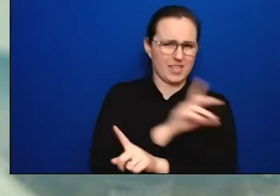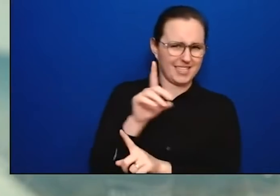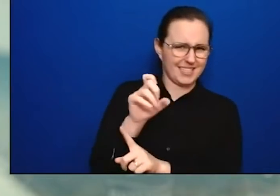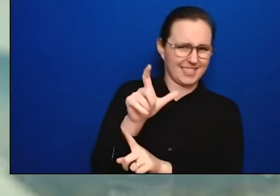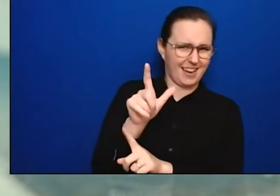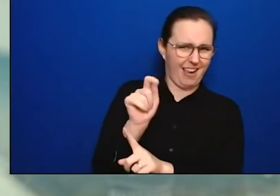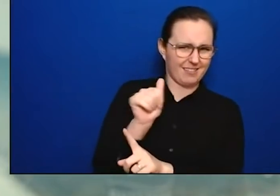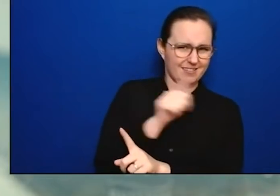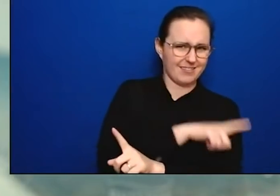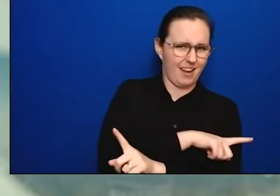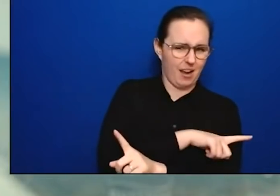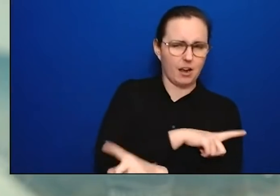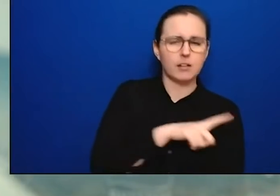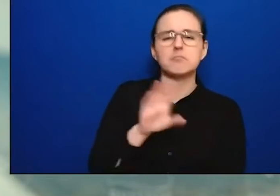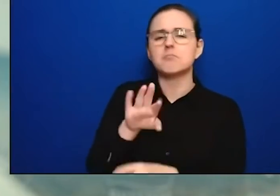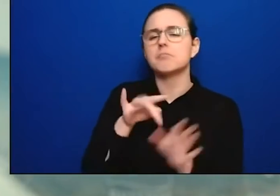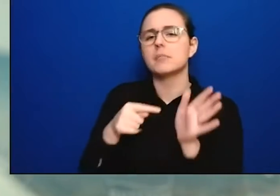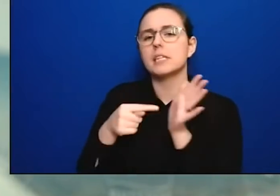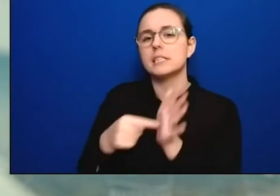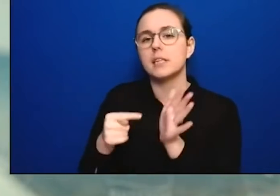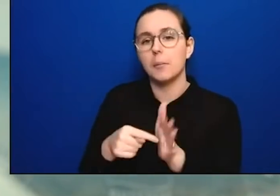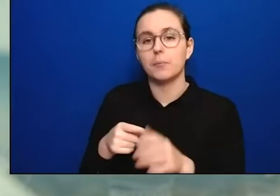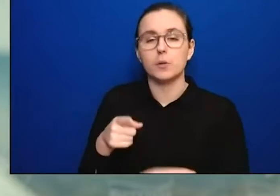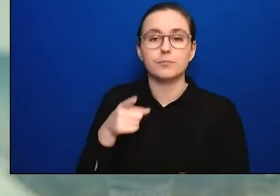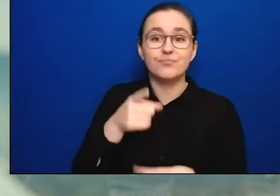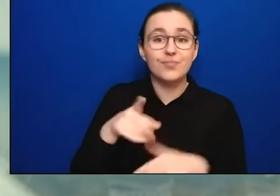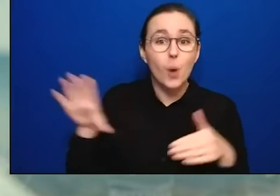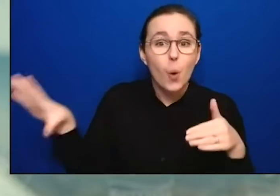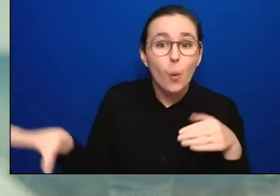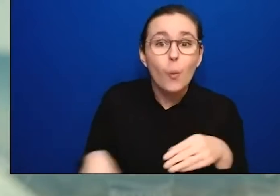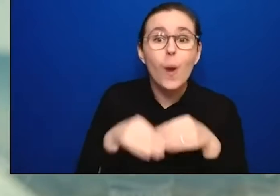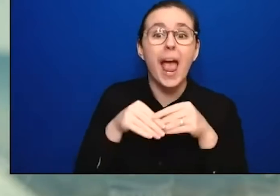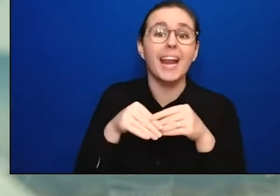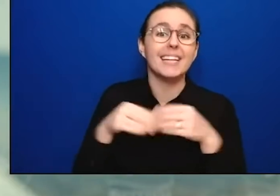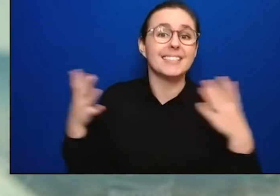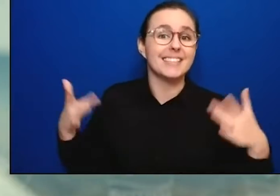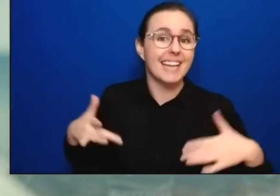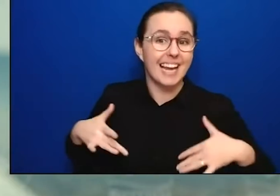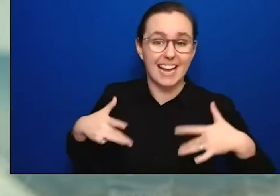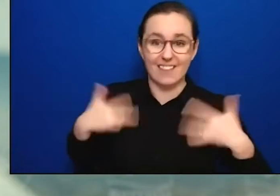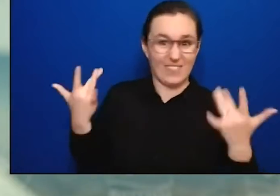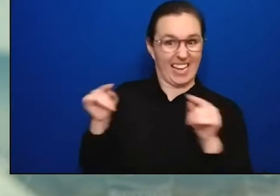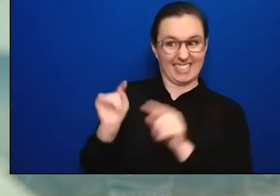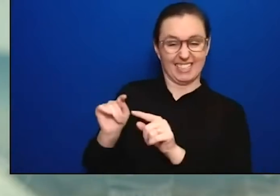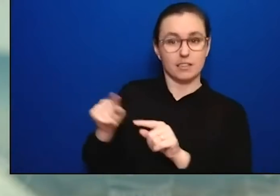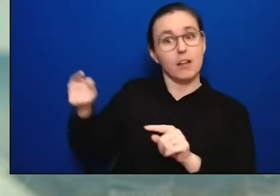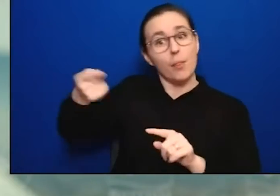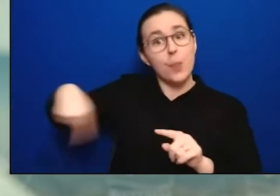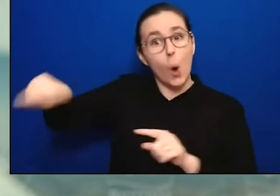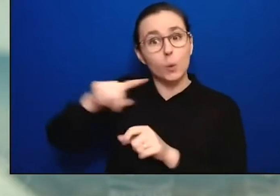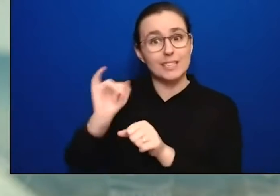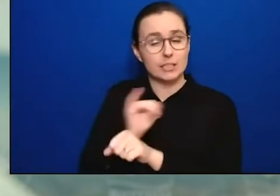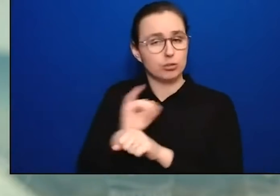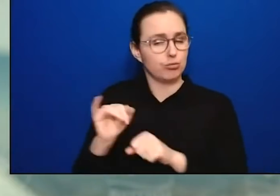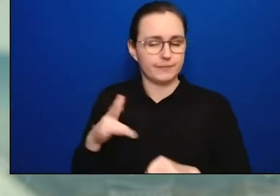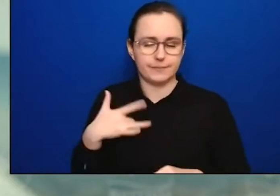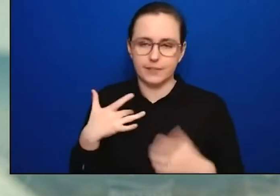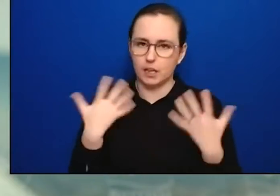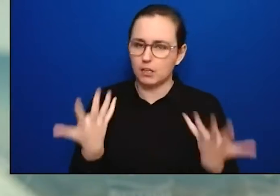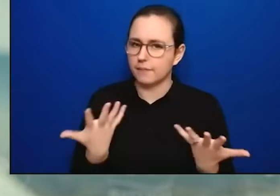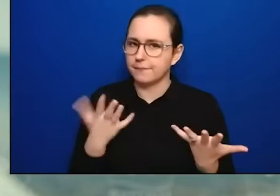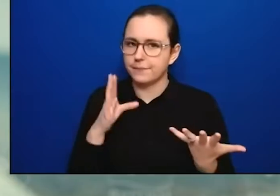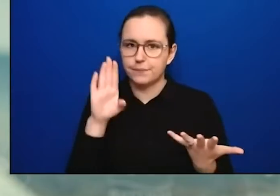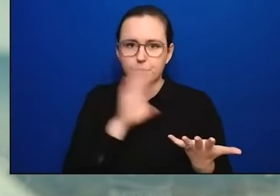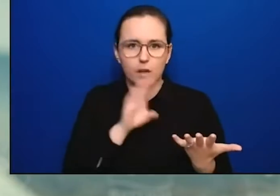with Omicron, but one of the outstanding ones has been an impact on events like weddings. The industry